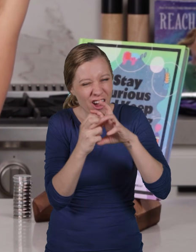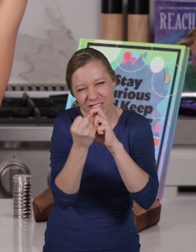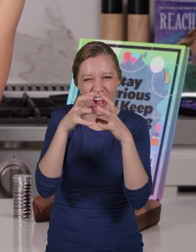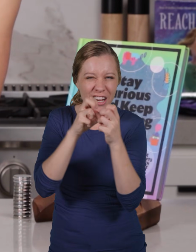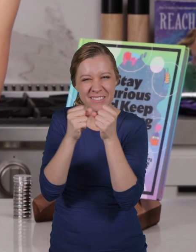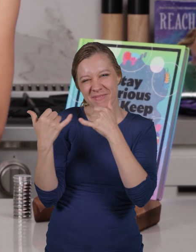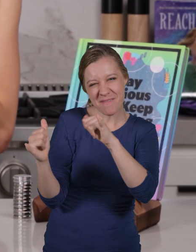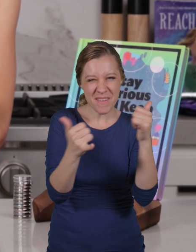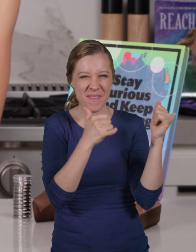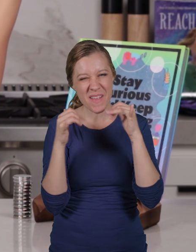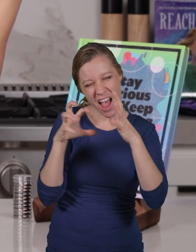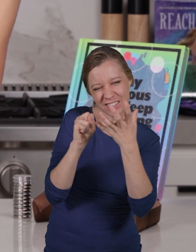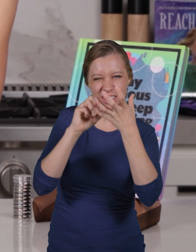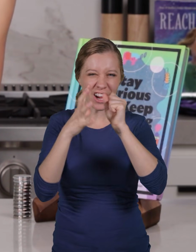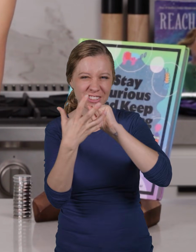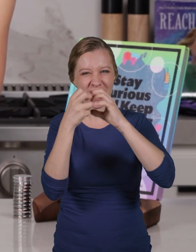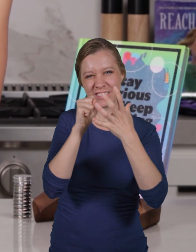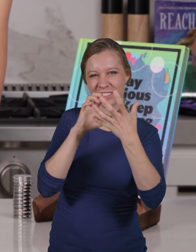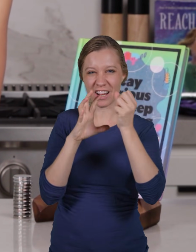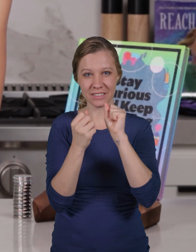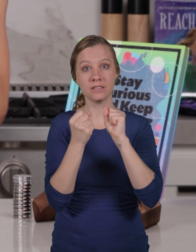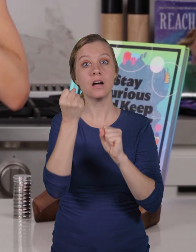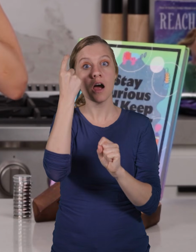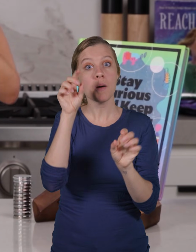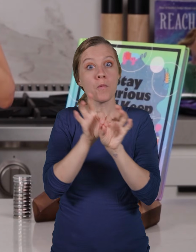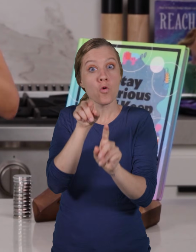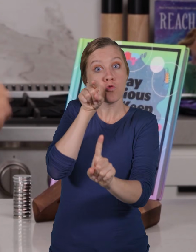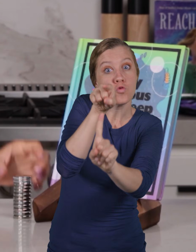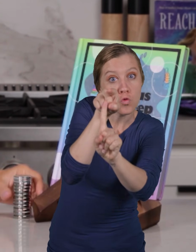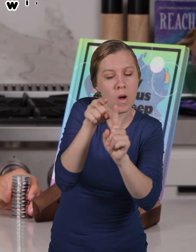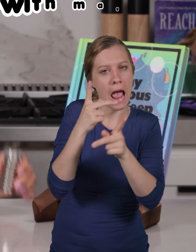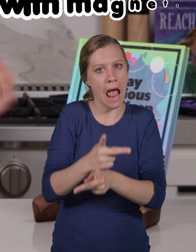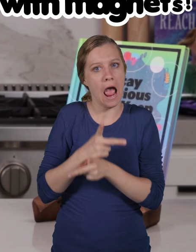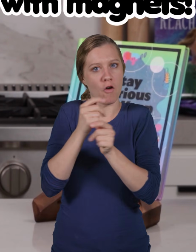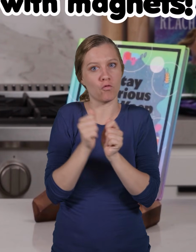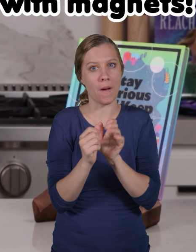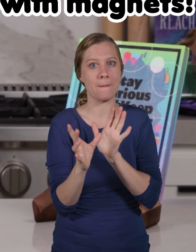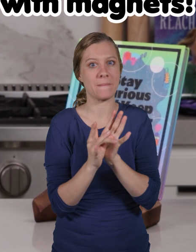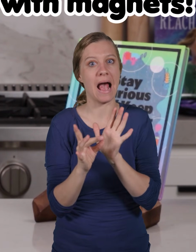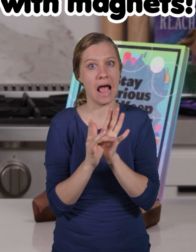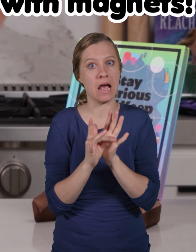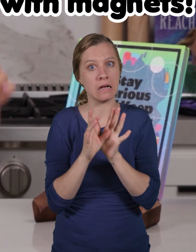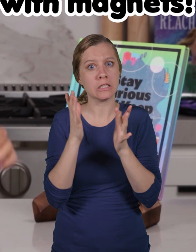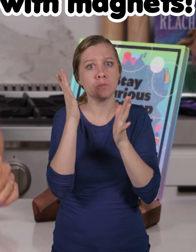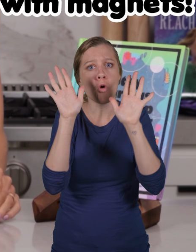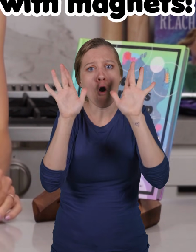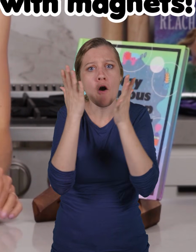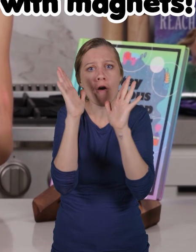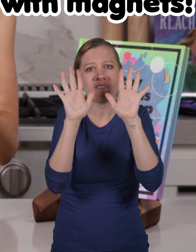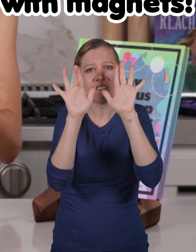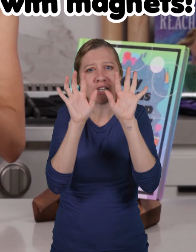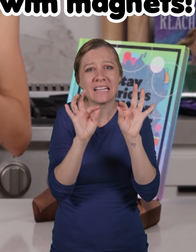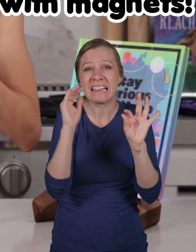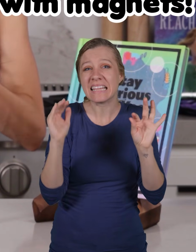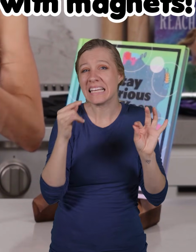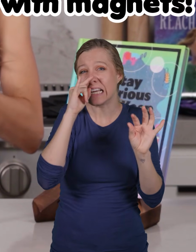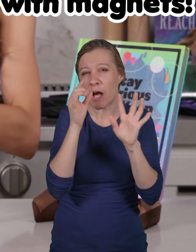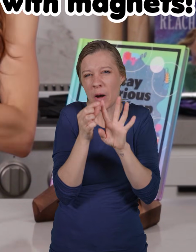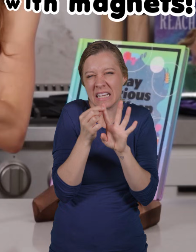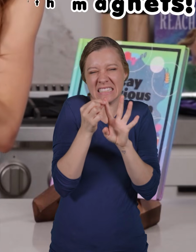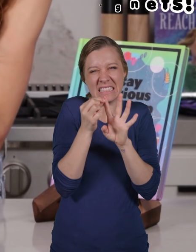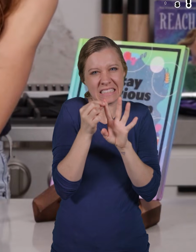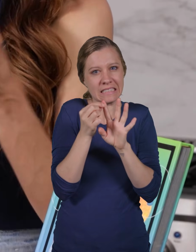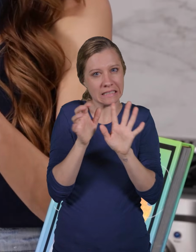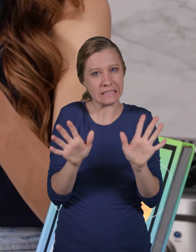they can do the squishing and they can really play with the cereal, but make sure that you are very careful with your magnets, especially with small fingers and